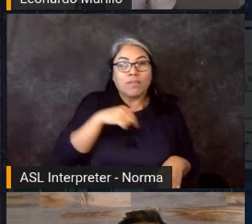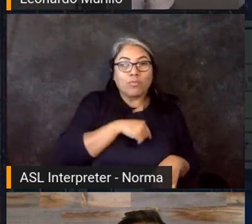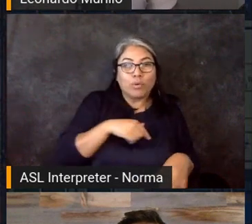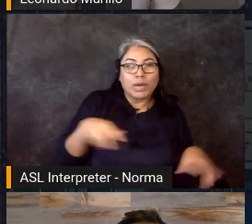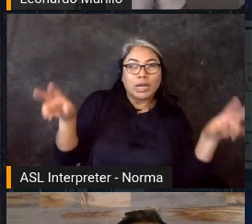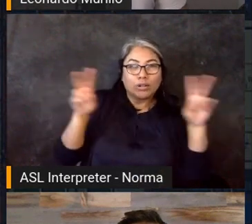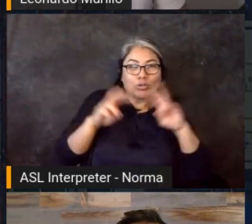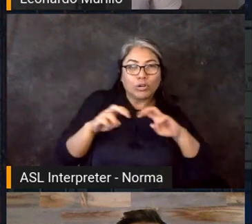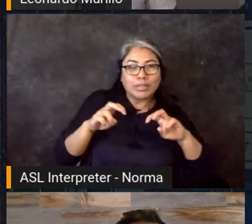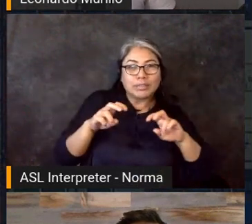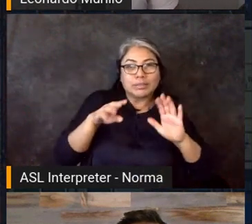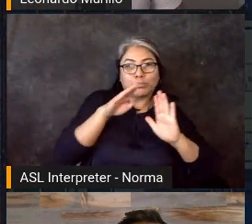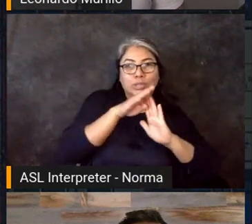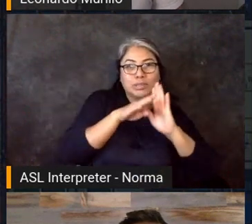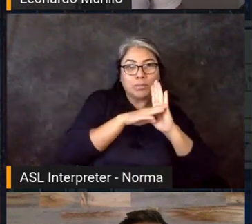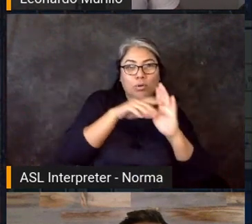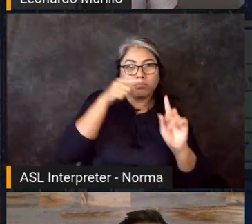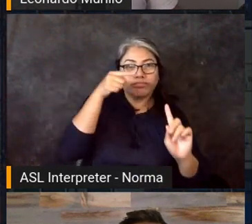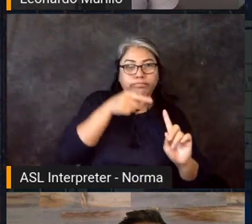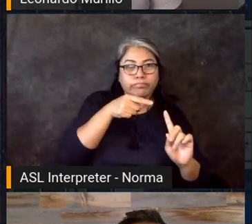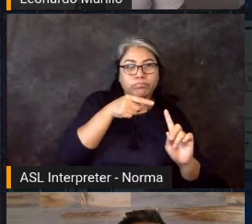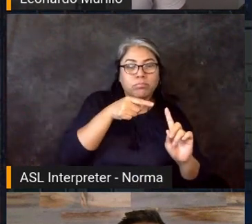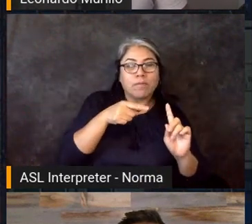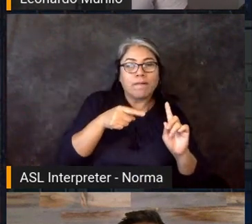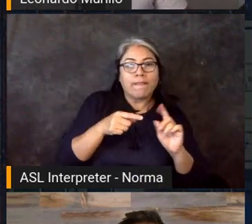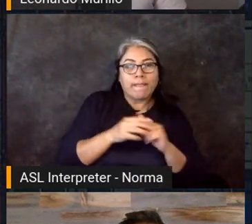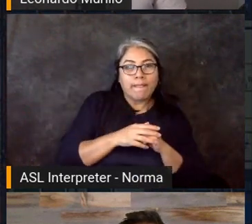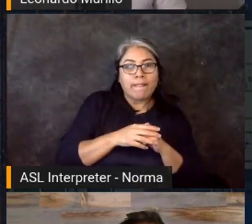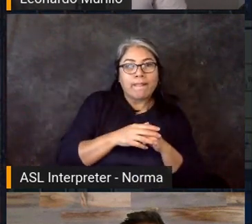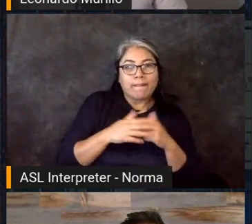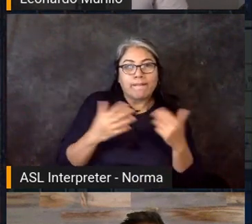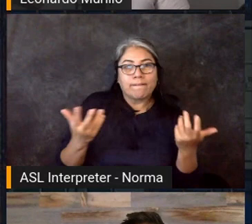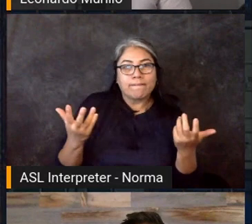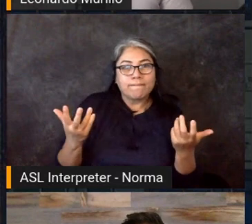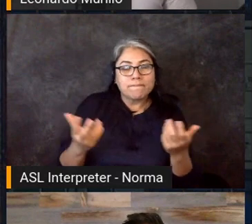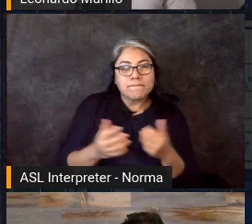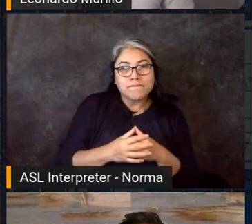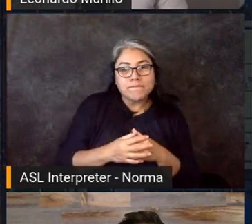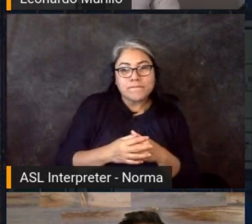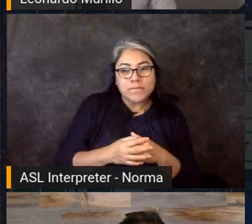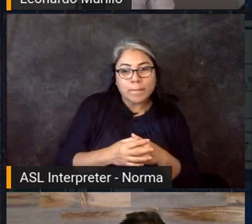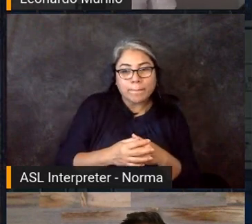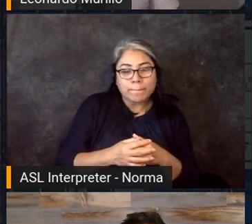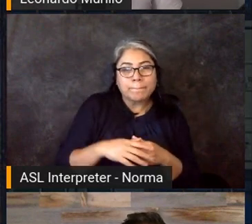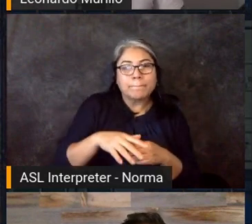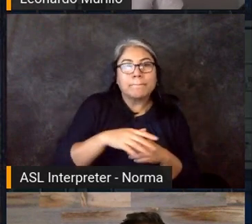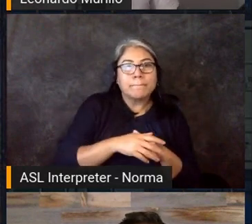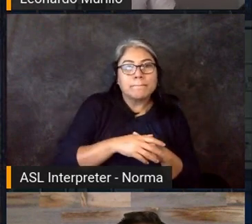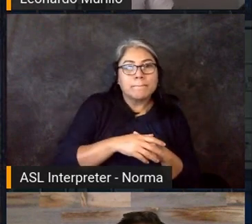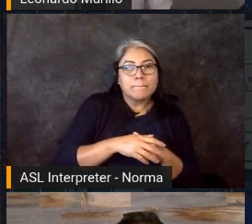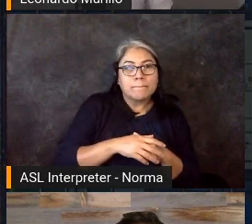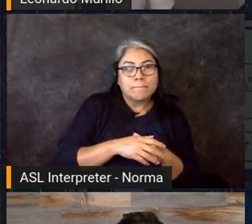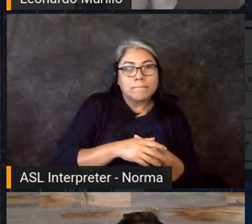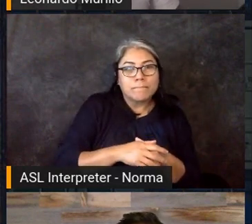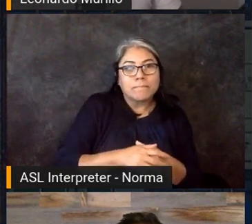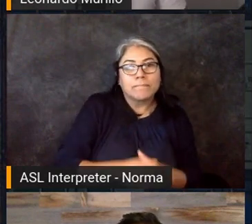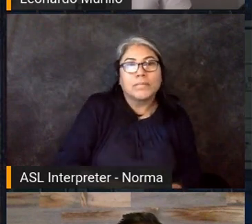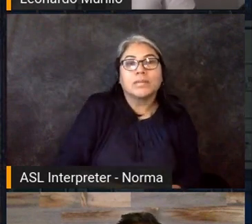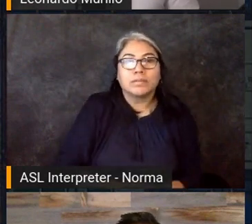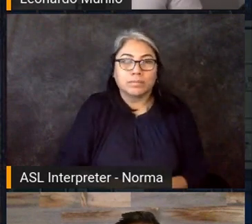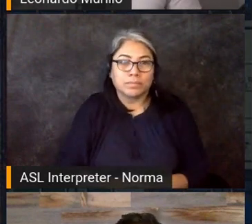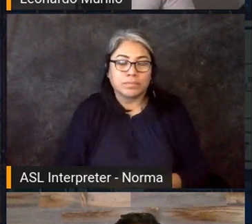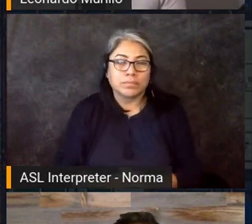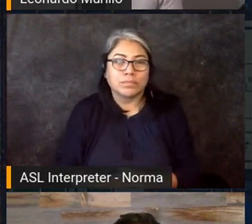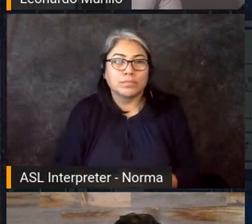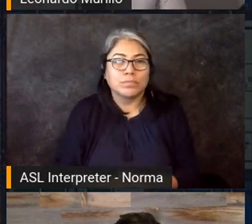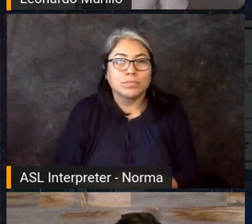quick, I think principle 3 and 4 are what clearly set GitOps apart from just traditional CI/CD, right? Because